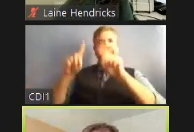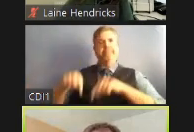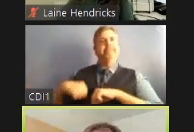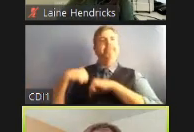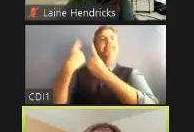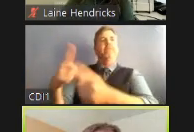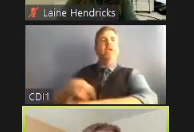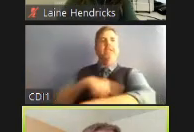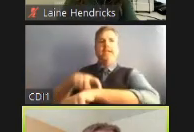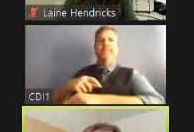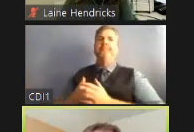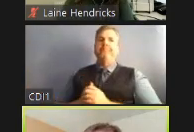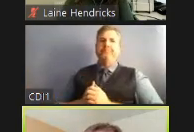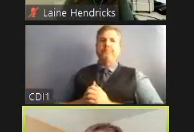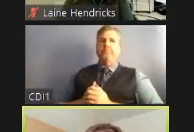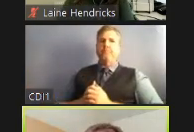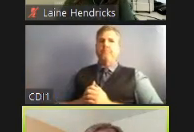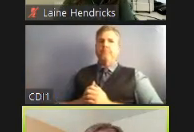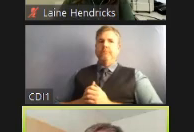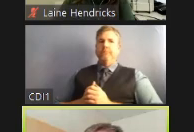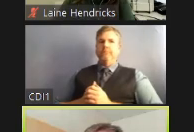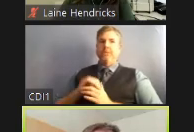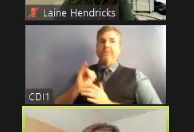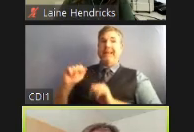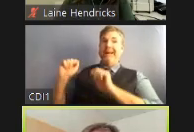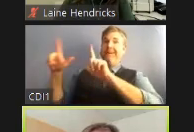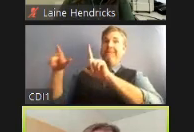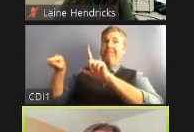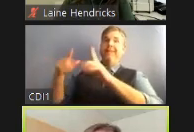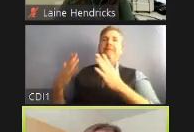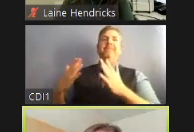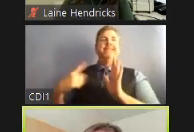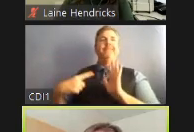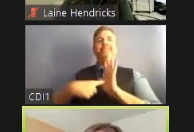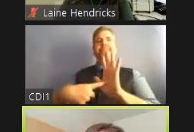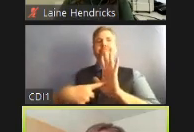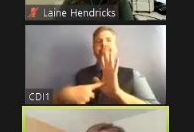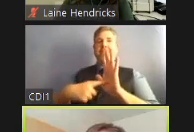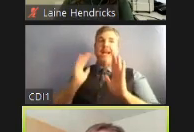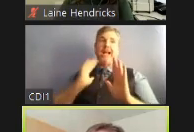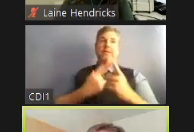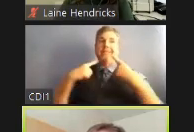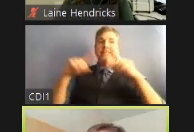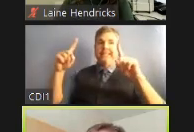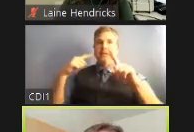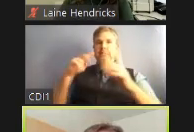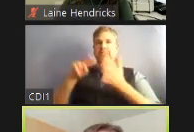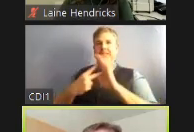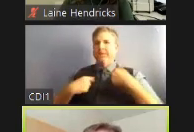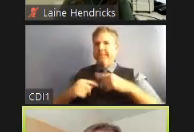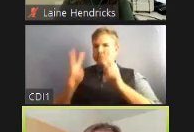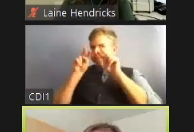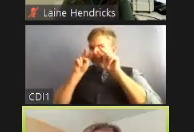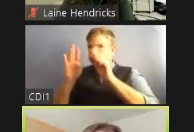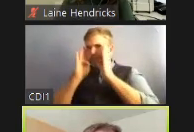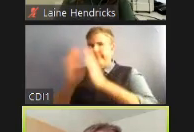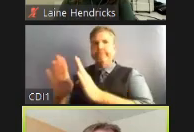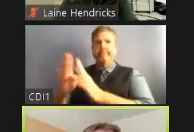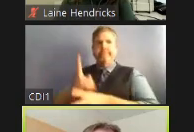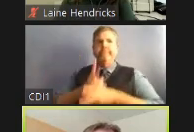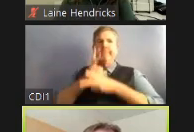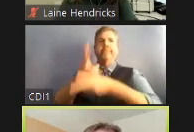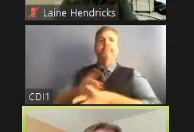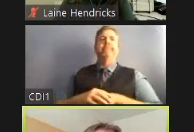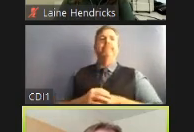of the success that we're having, and we'll be watching this very closely. And I'll be sharing our effective